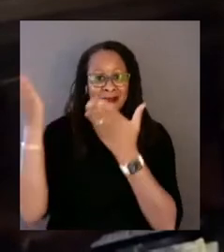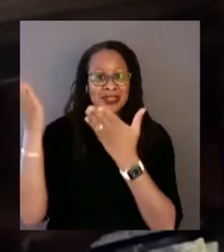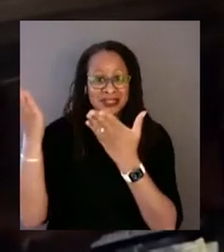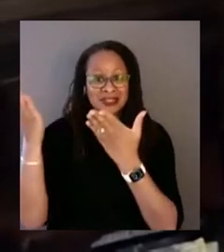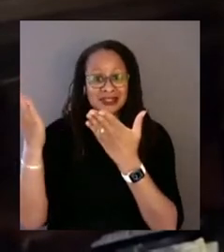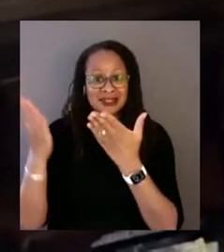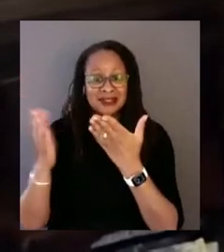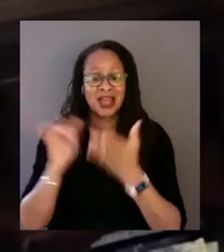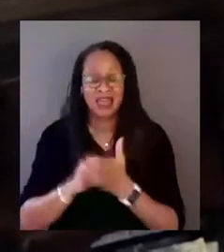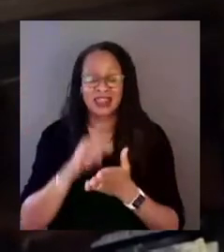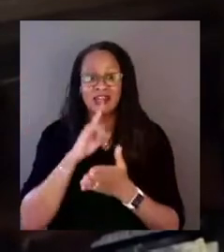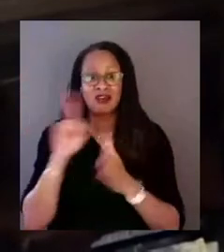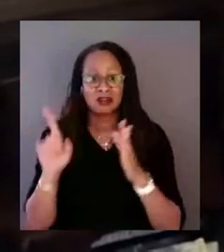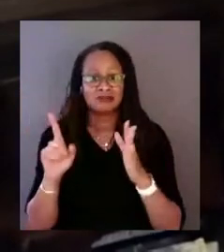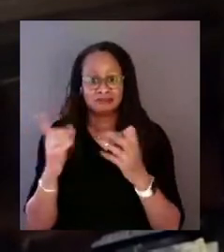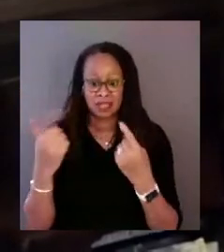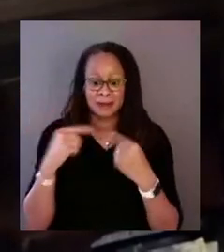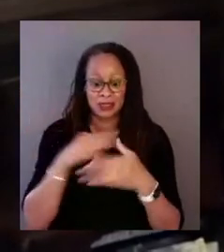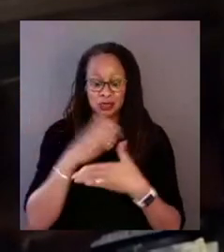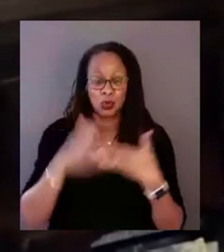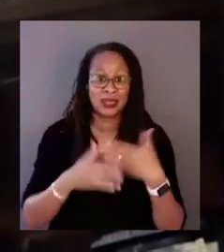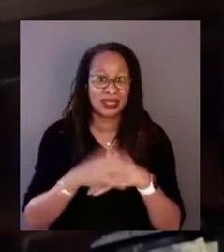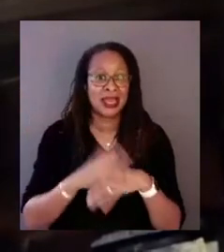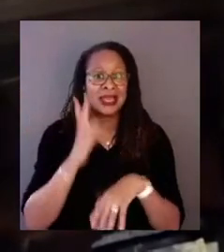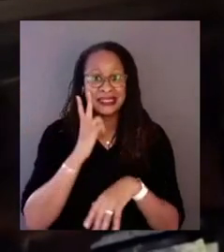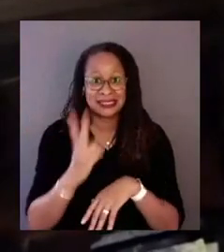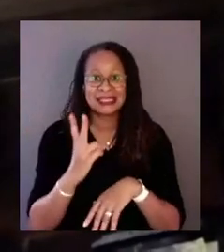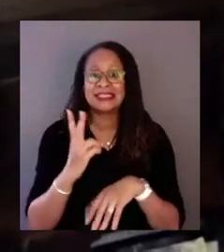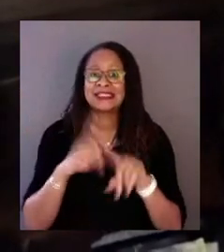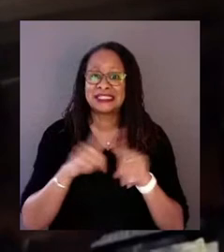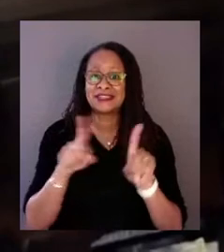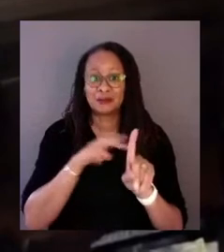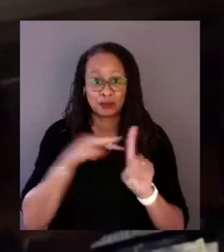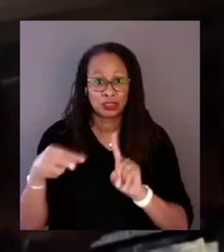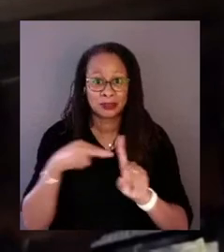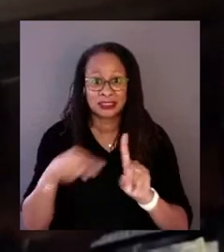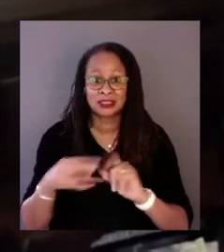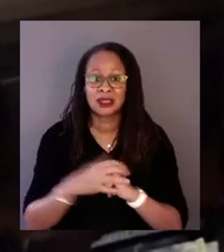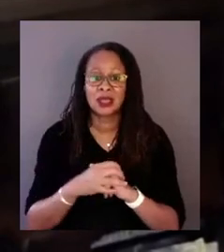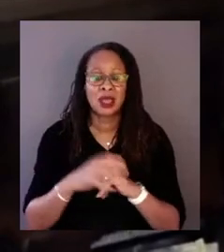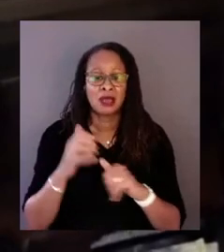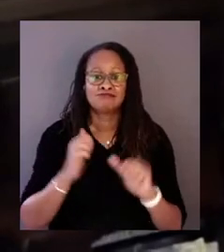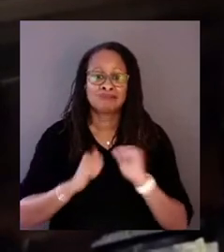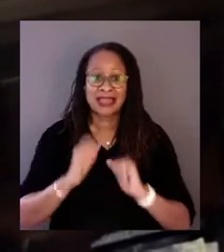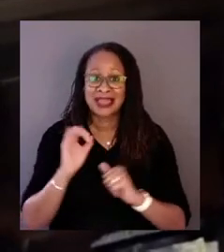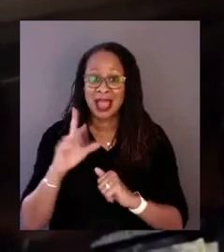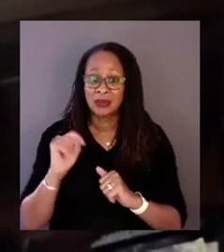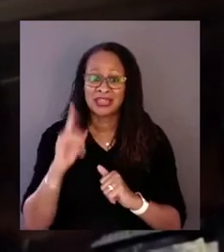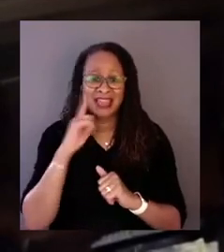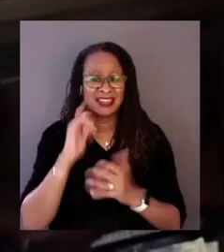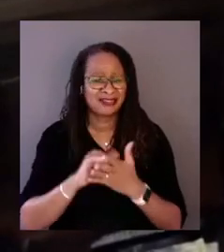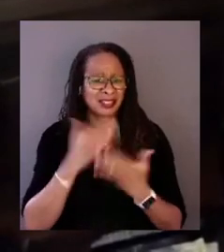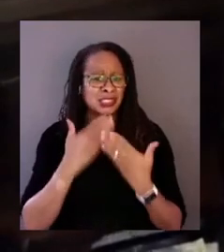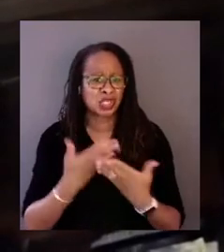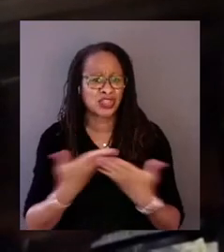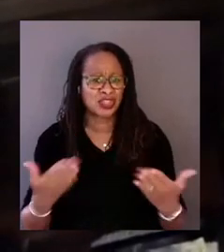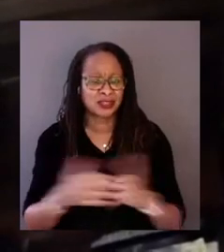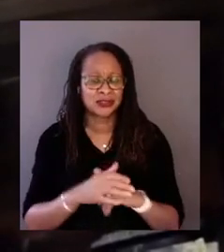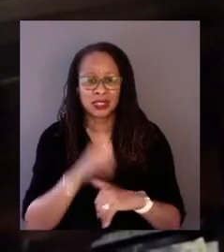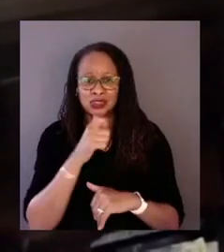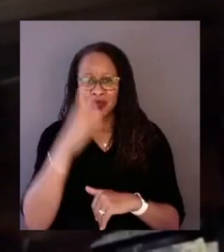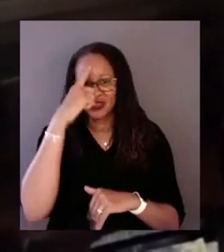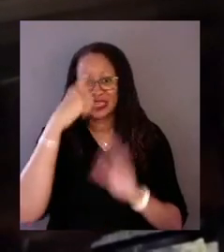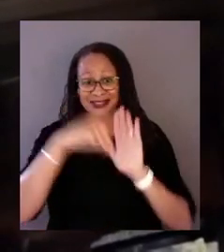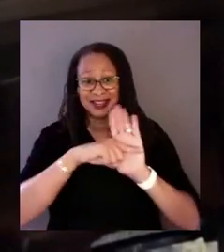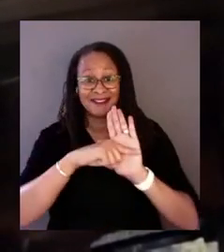for, you know, this weekend, right? It's like you see those different perspectives playing out. And I actually think that's a good thing. Like, I don't think that's a negative thing. I think